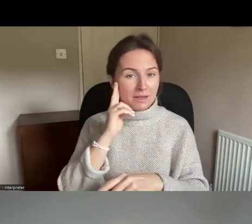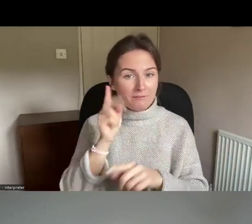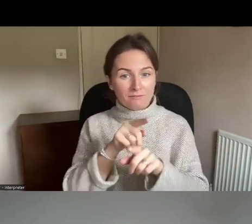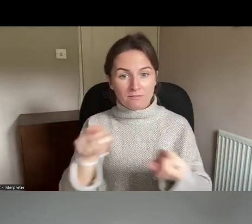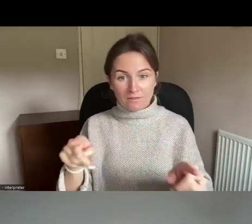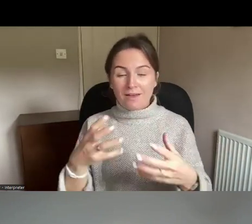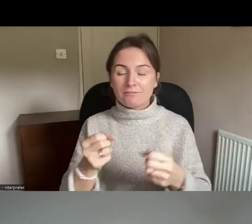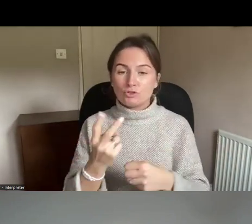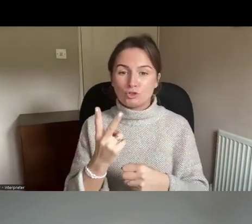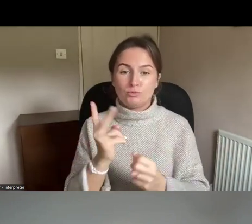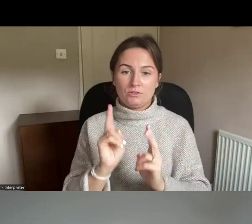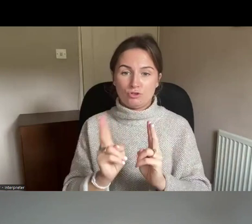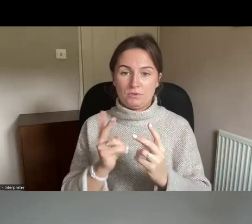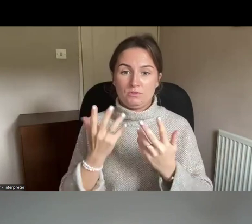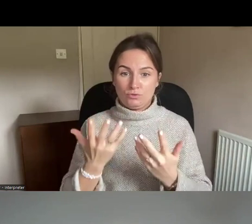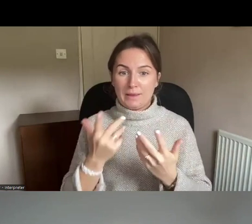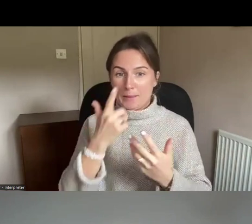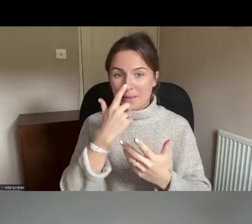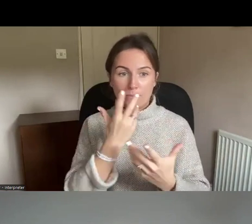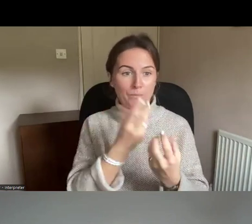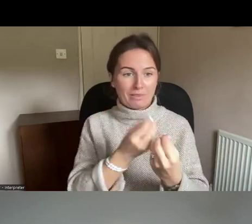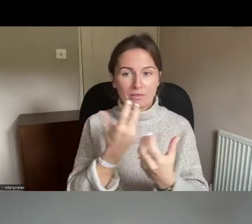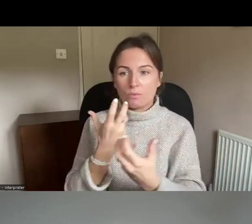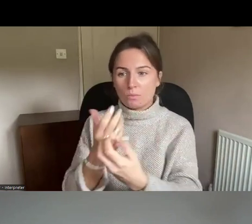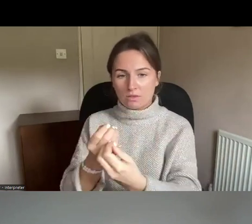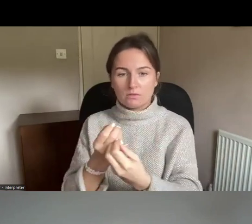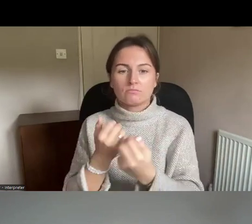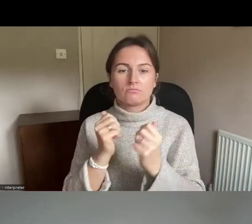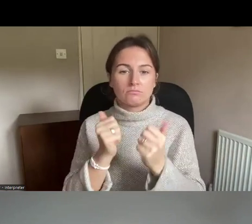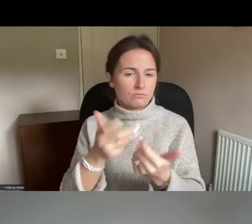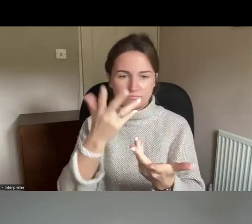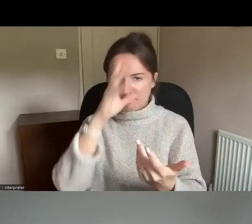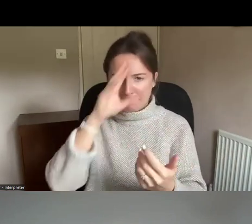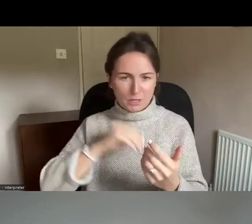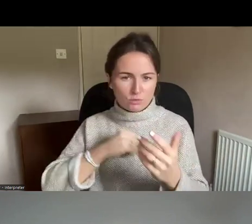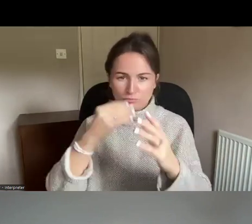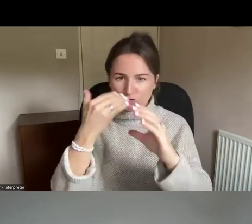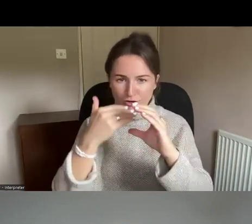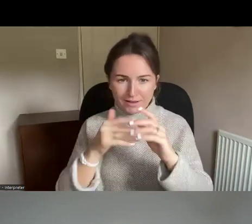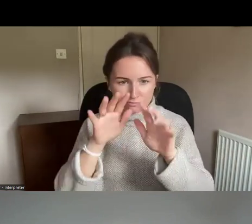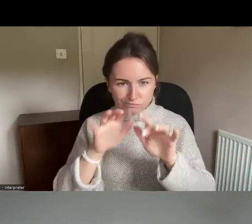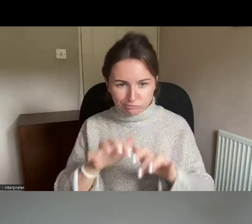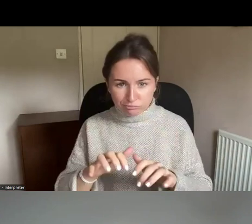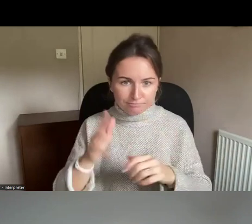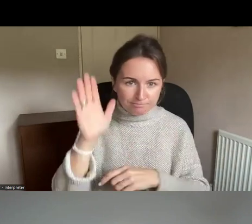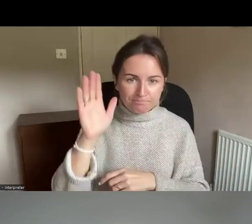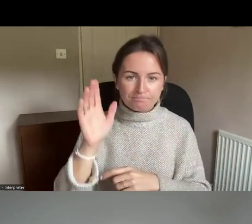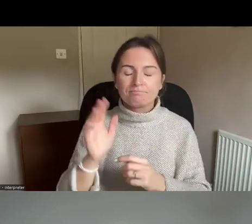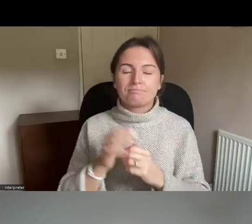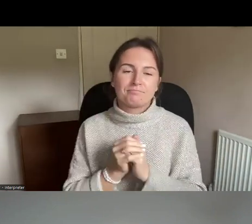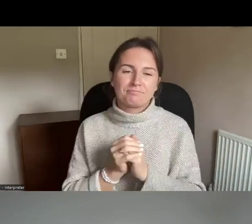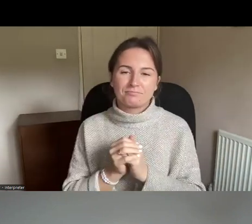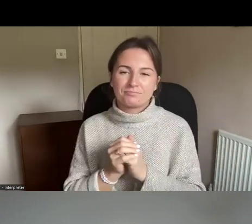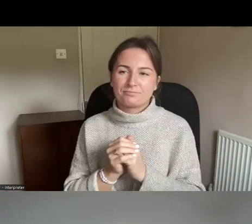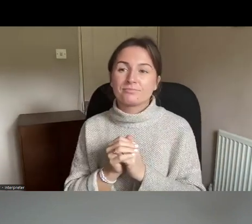interpreters, and they are happy to join each of the sessions. So just let us know in the chat if that will be useful.